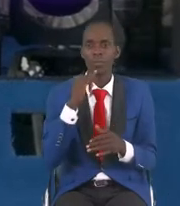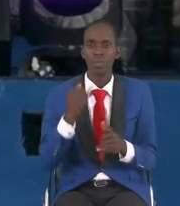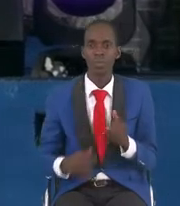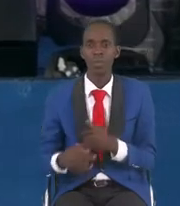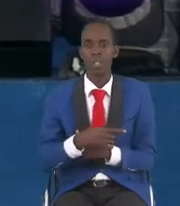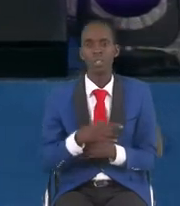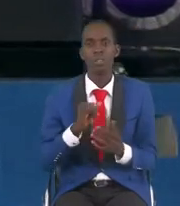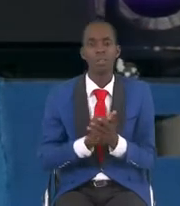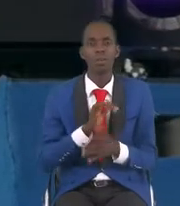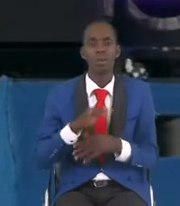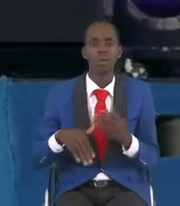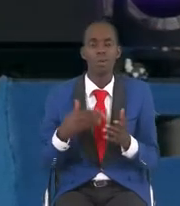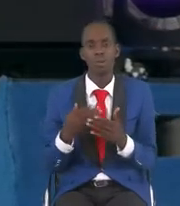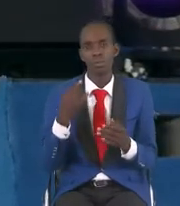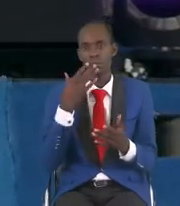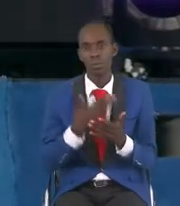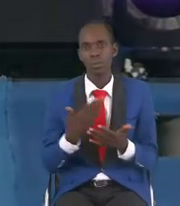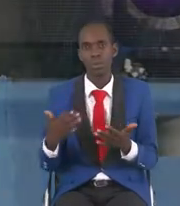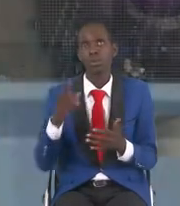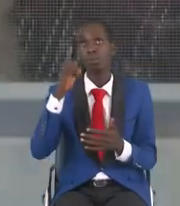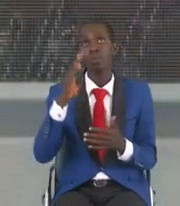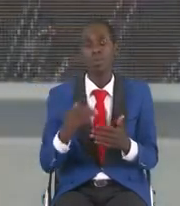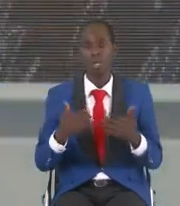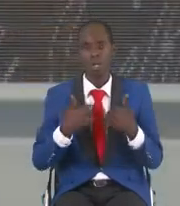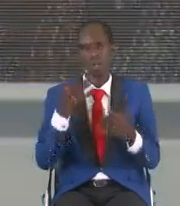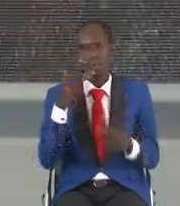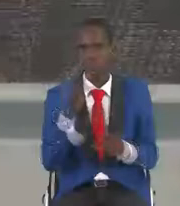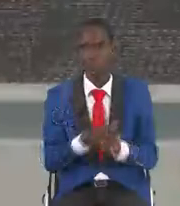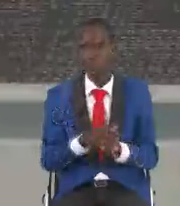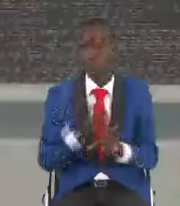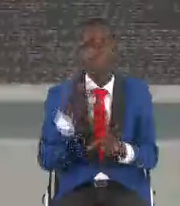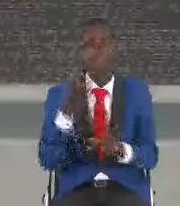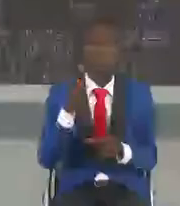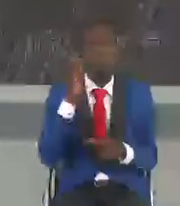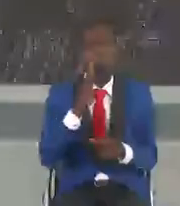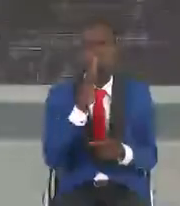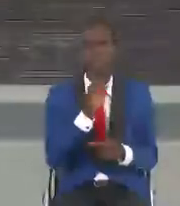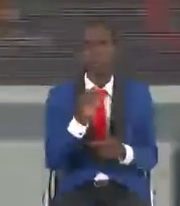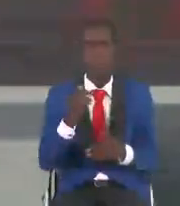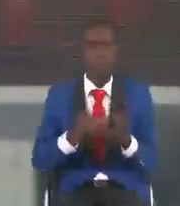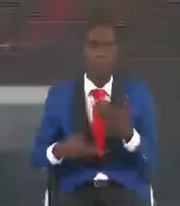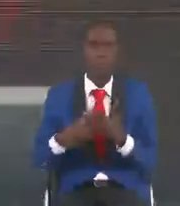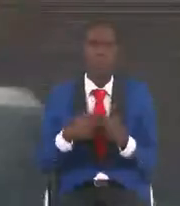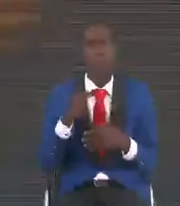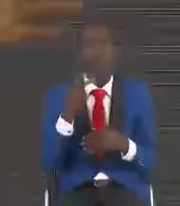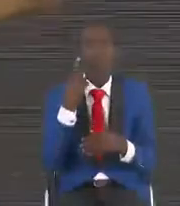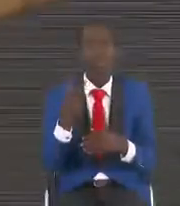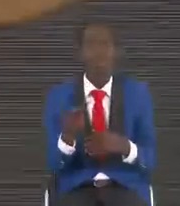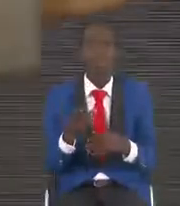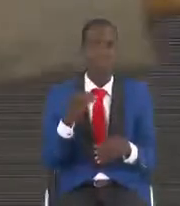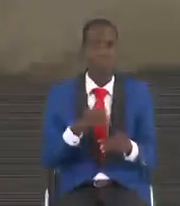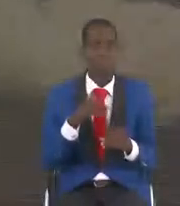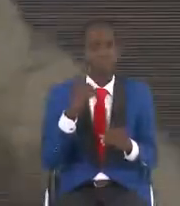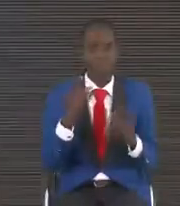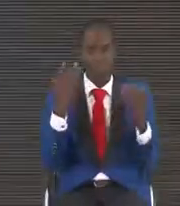all the good things God had promised, there'll be a restoration. Meanwhile, in the dark